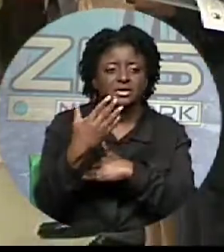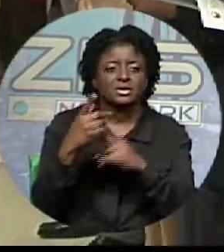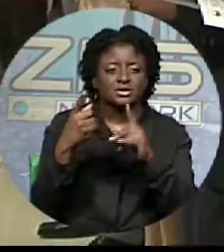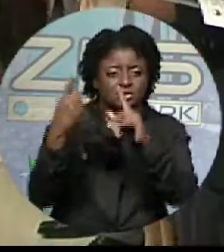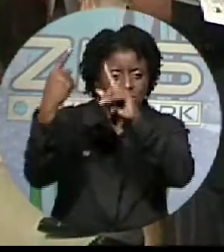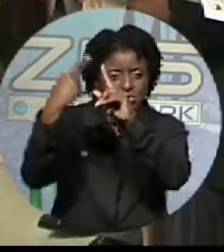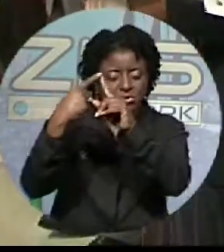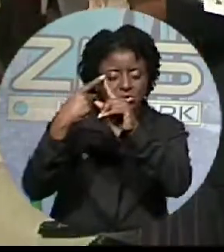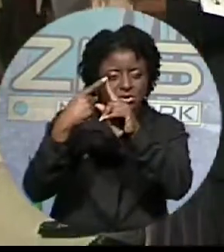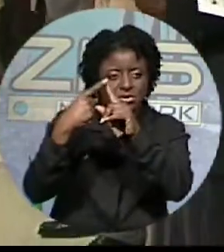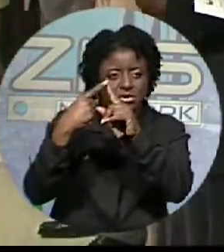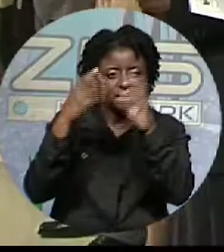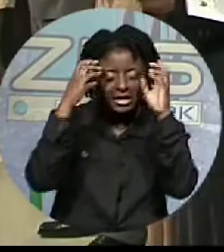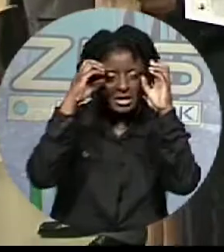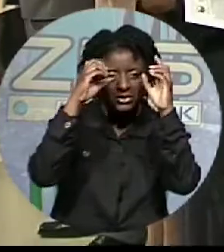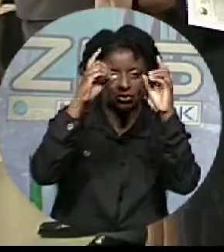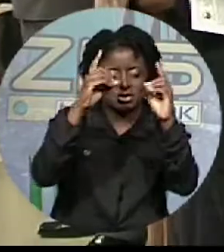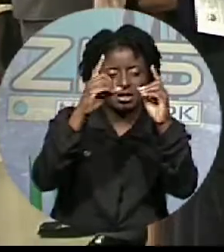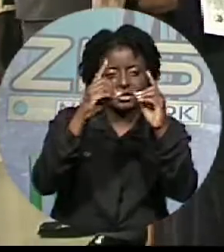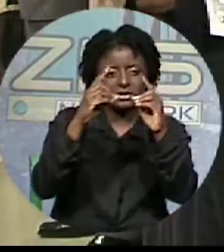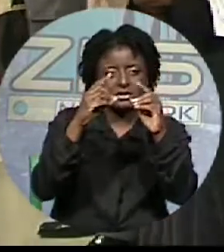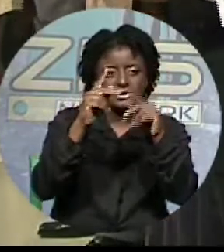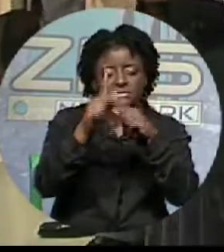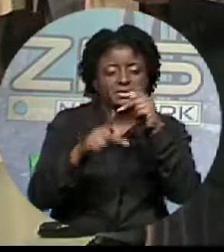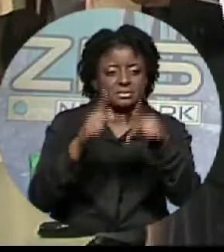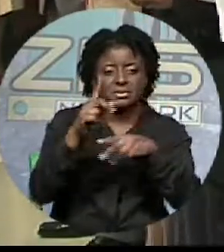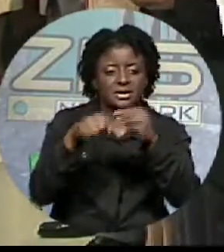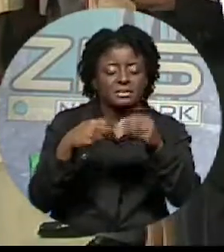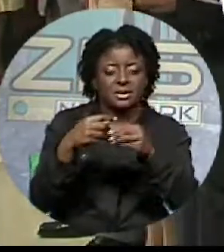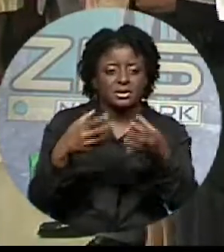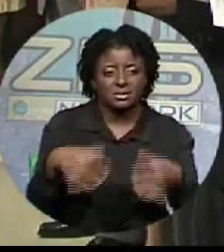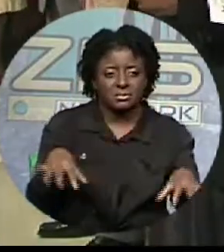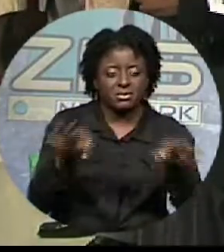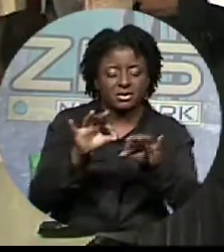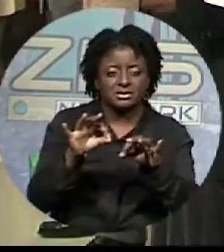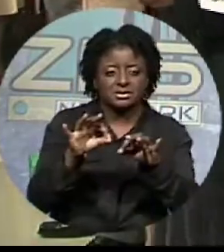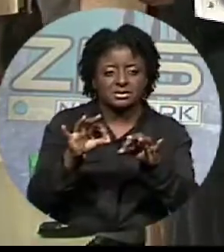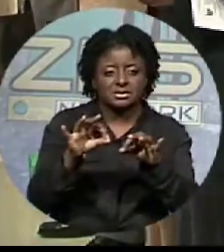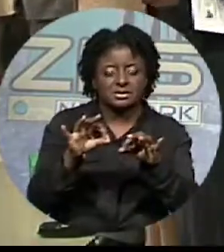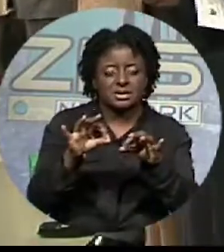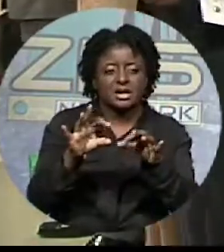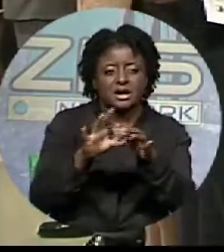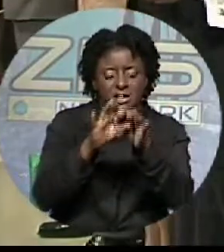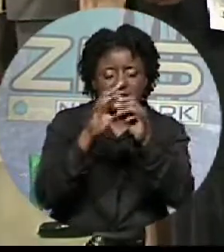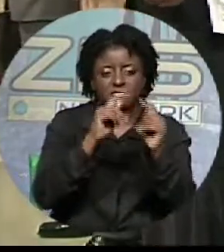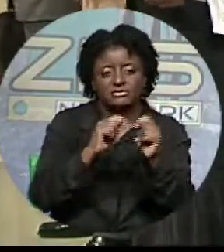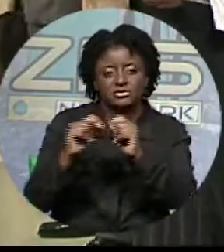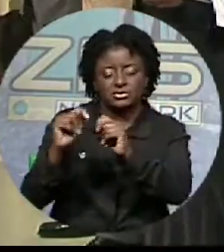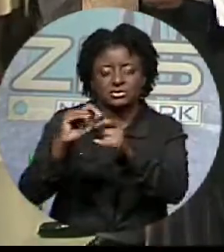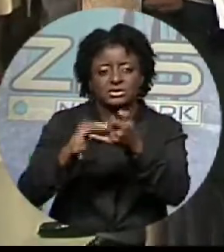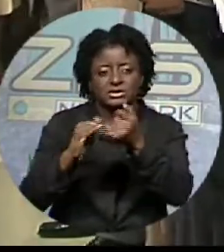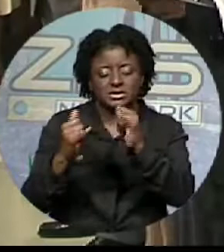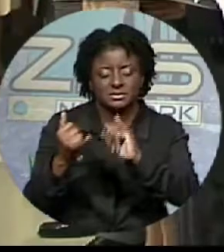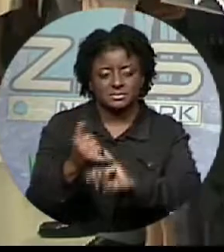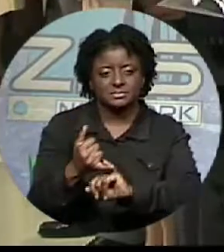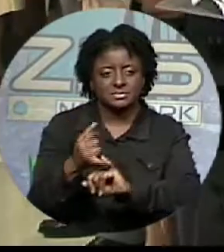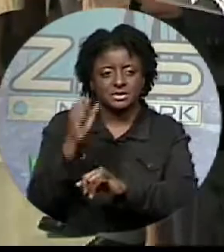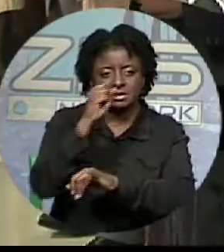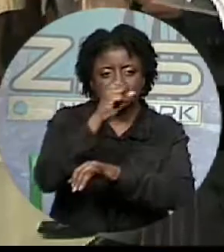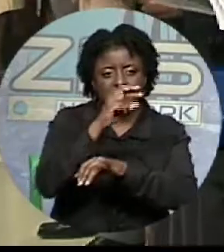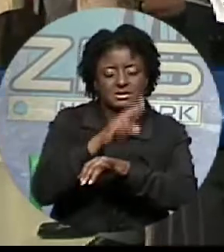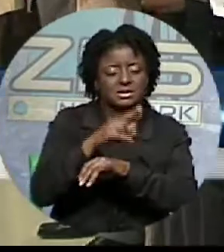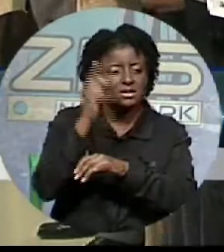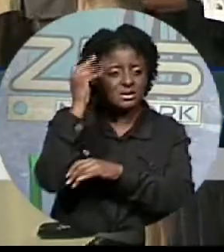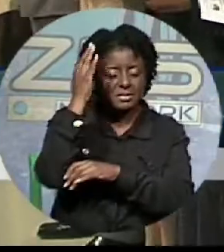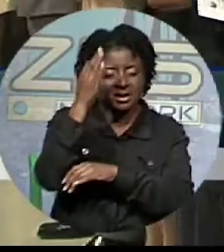educate the public about the importance of the country's number one industry. Senior Pastor Reverend T.G. Morrison delivered food for thought to the tourism